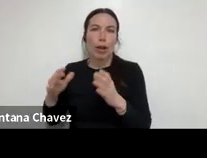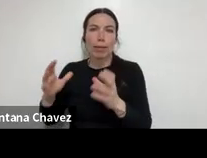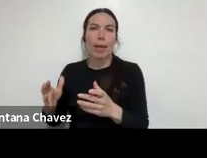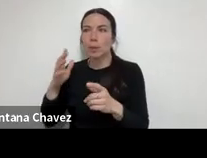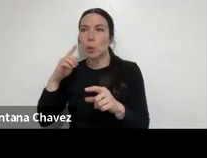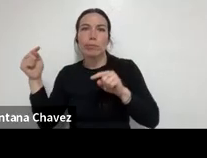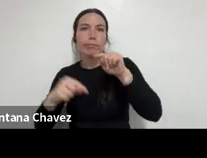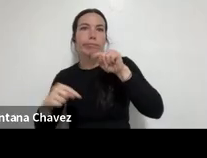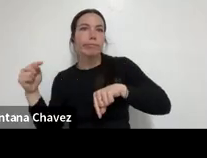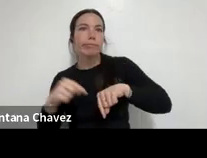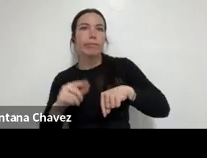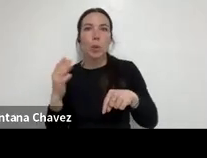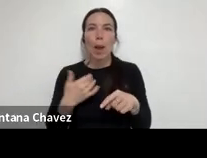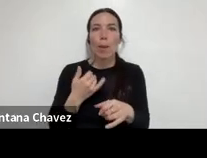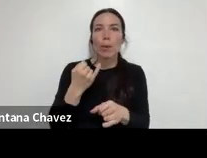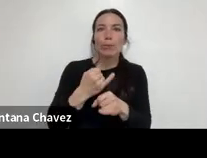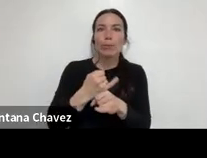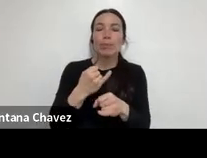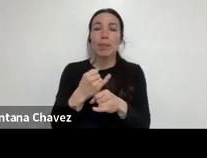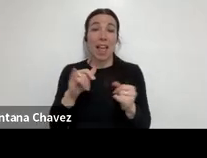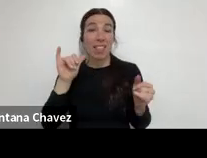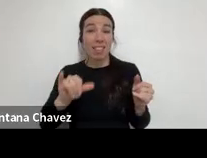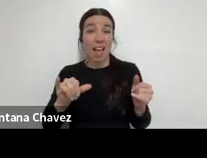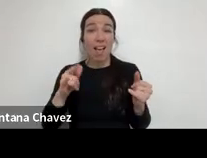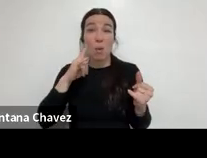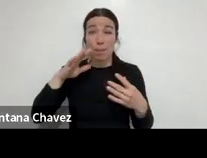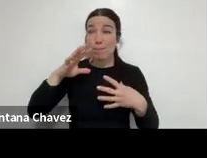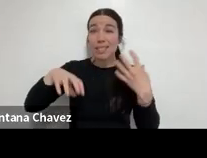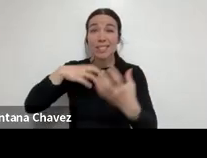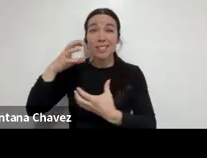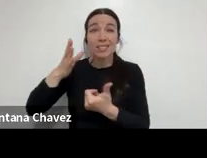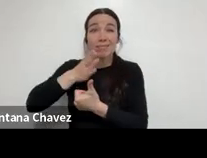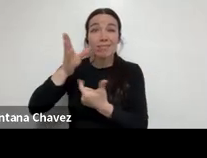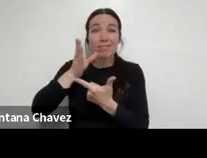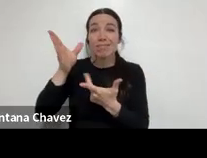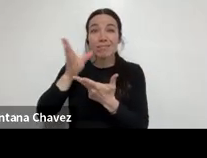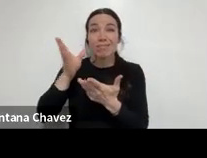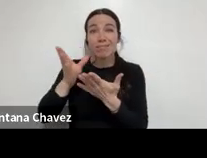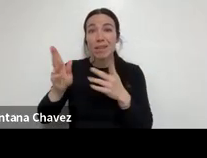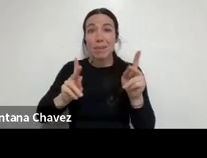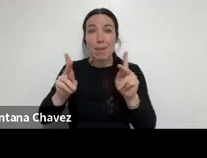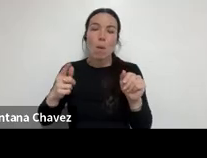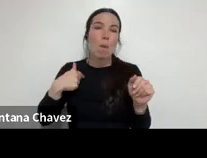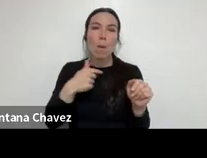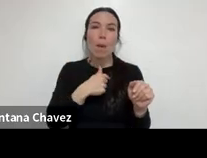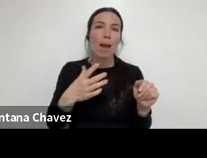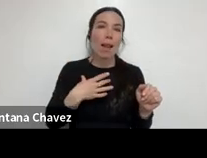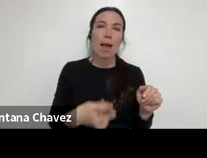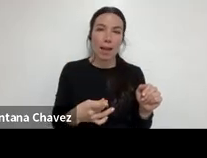definitely something that we like. We like this mix. We don't want to create sort